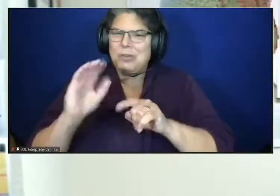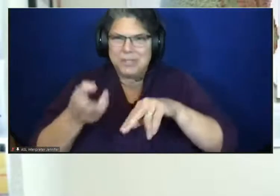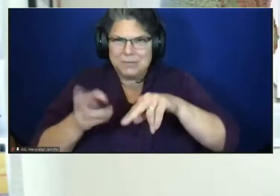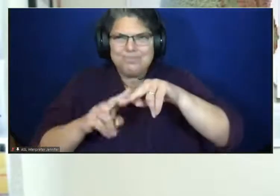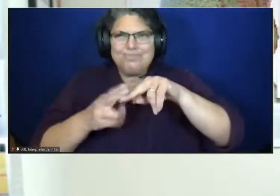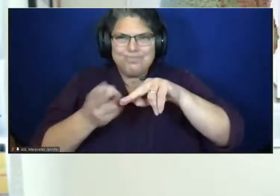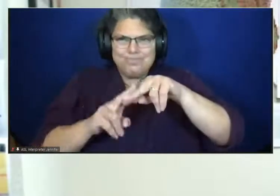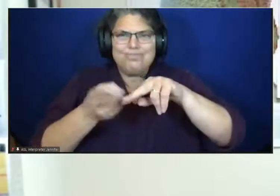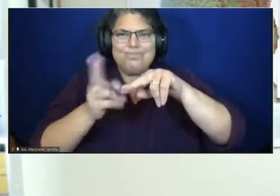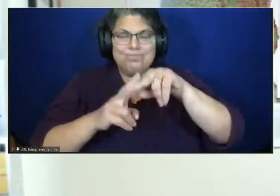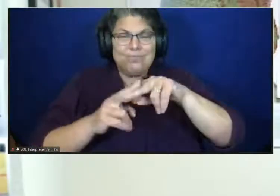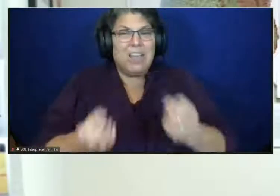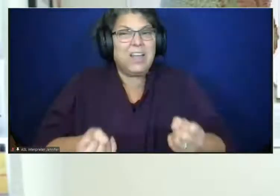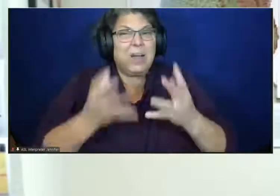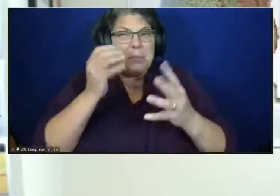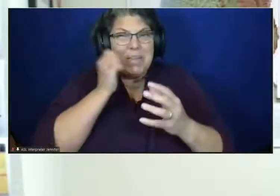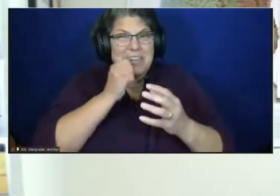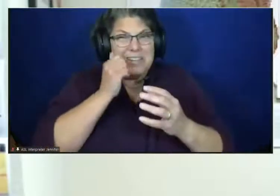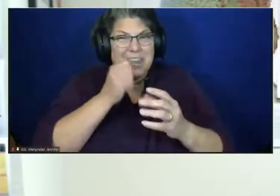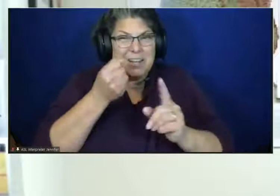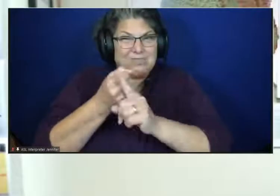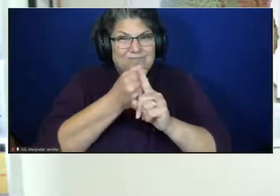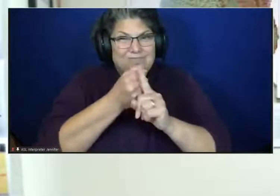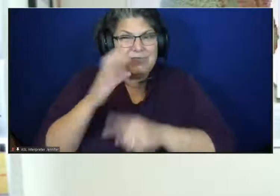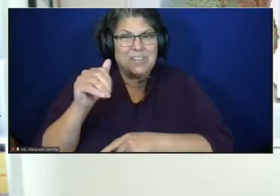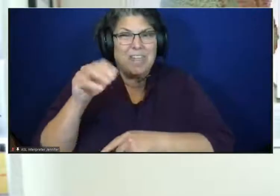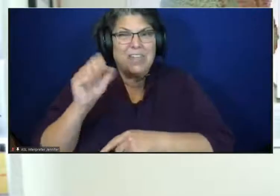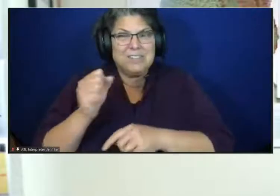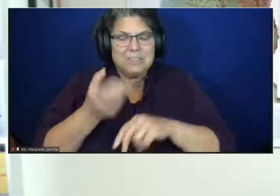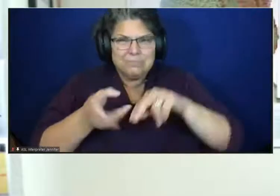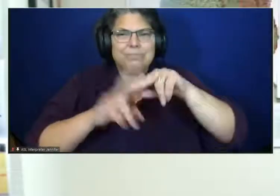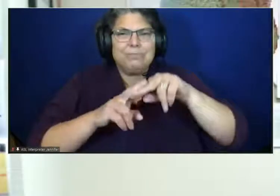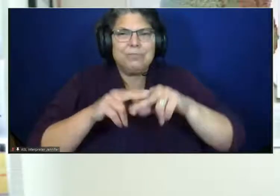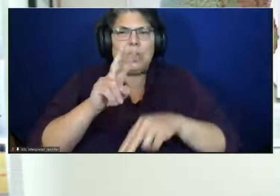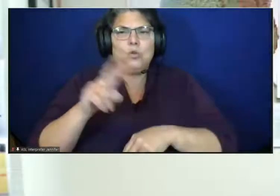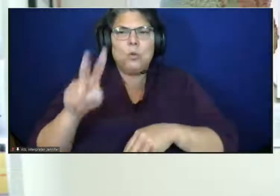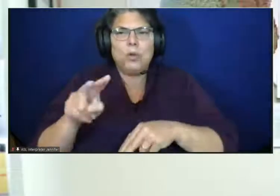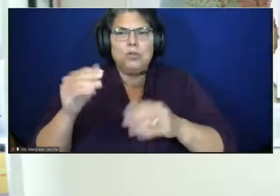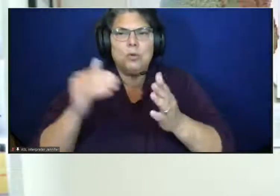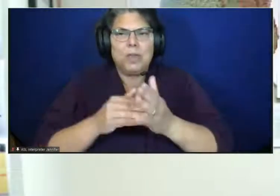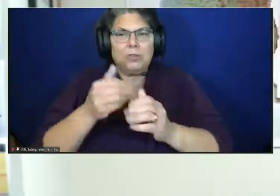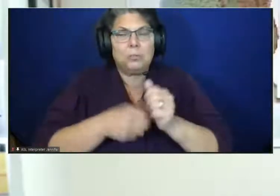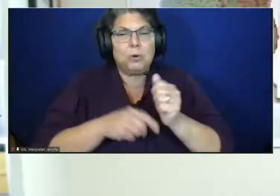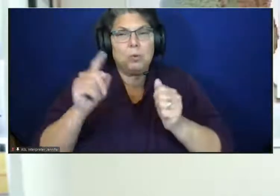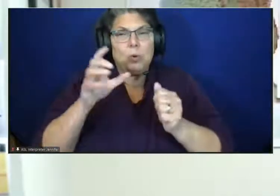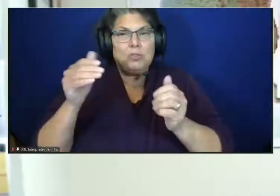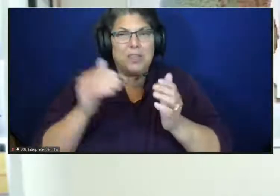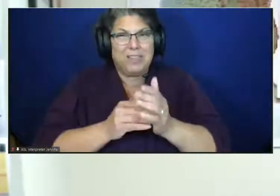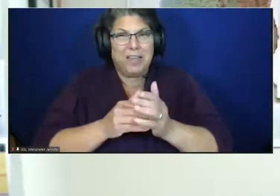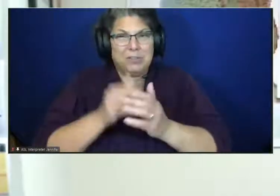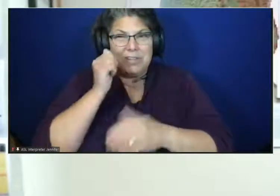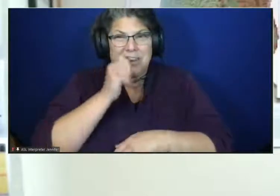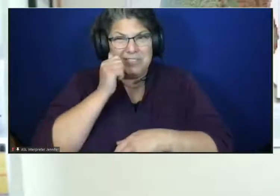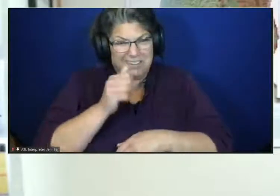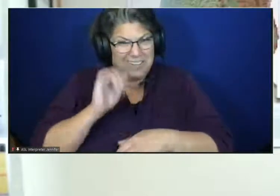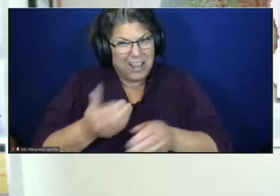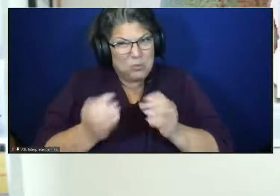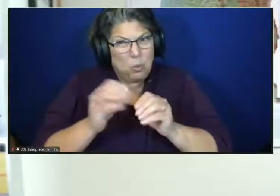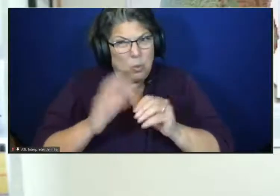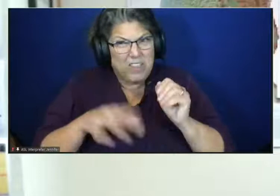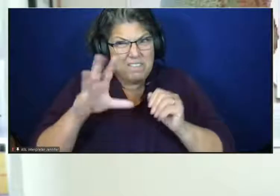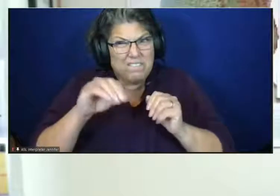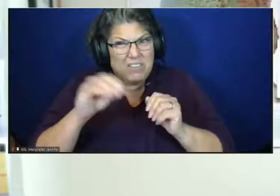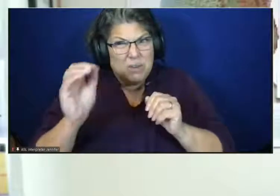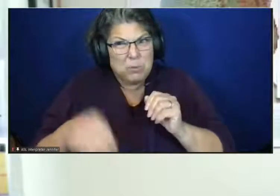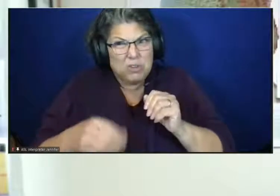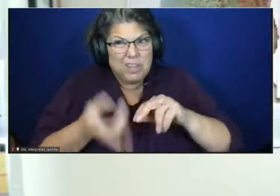average daily case rate has increased to 22 cases per 100,000 per day, which is over a 50% increase